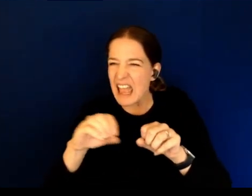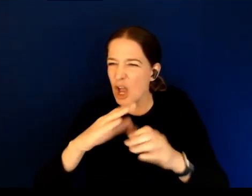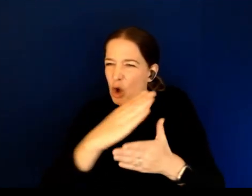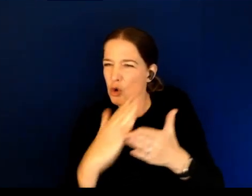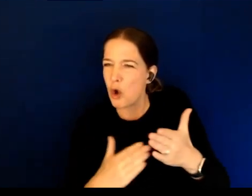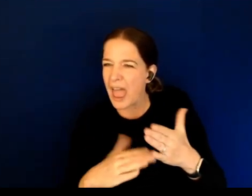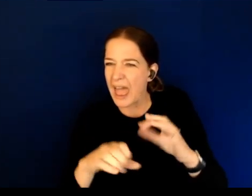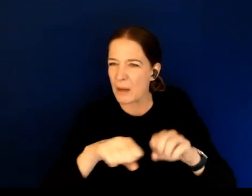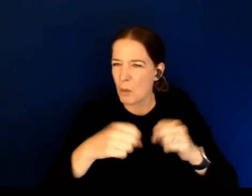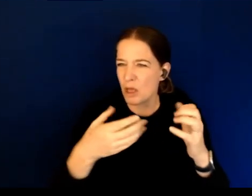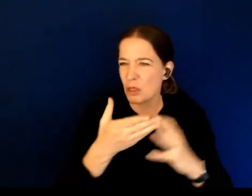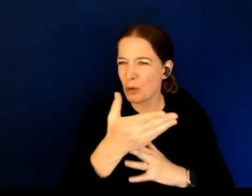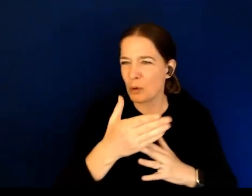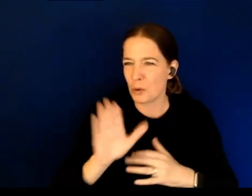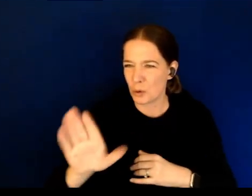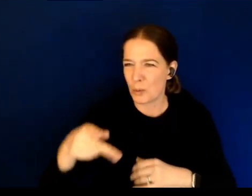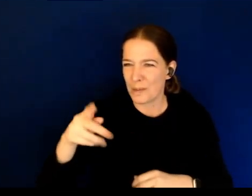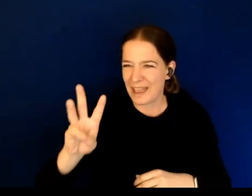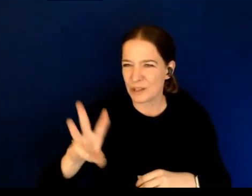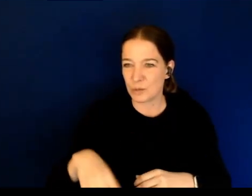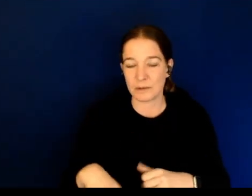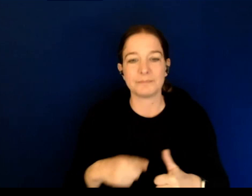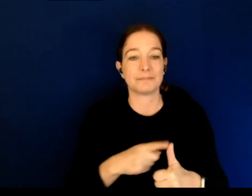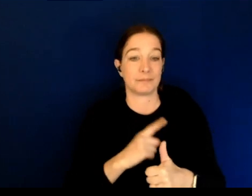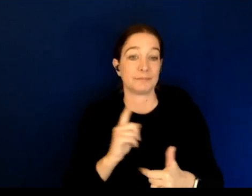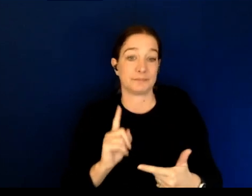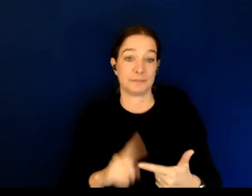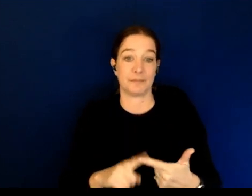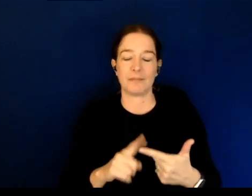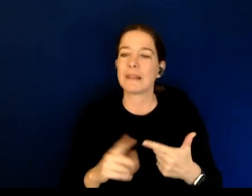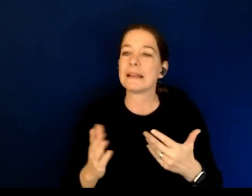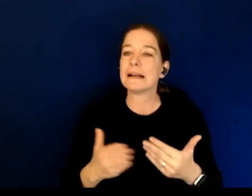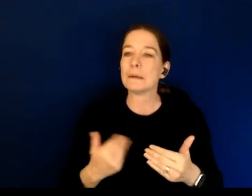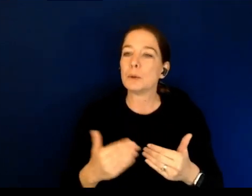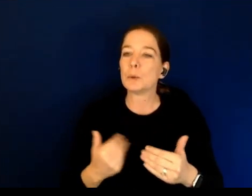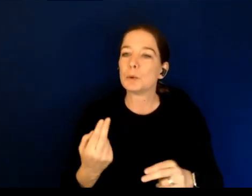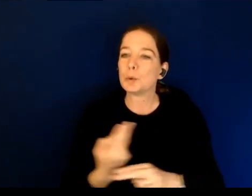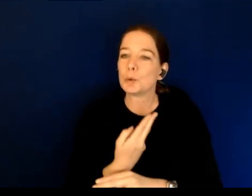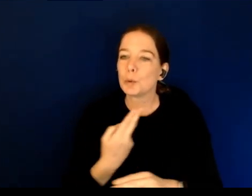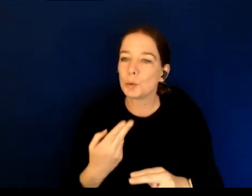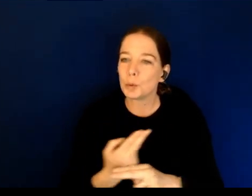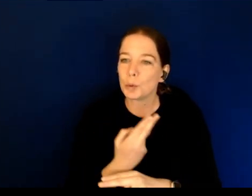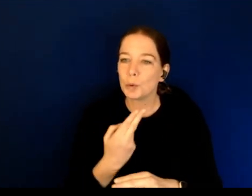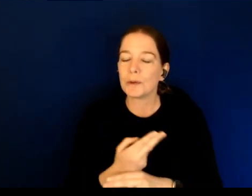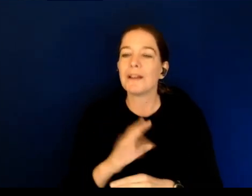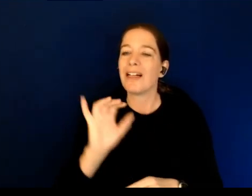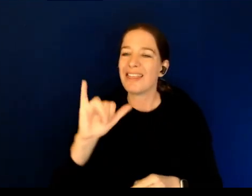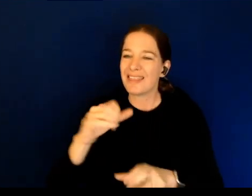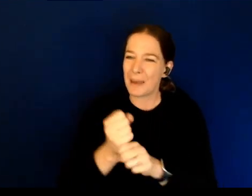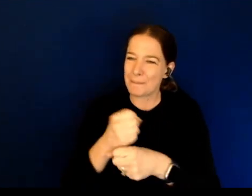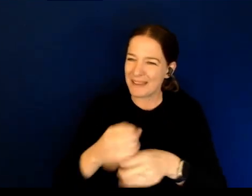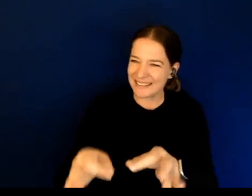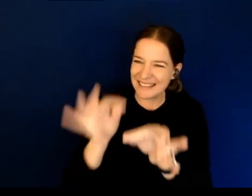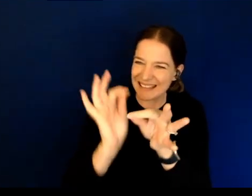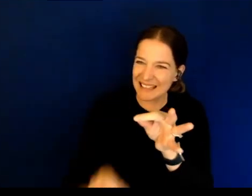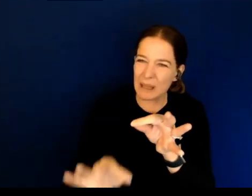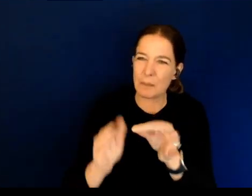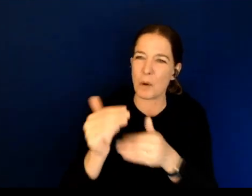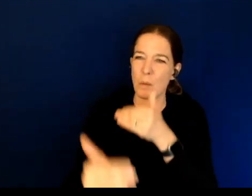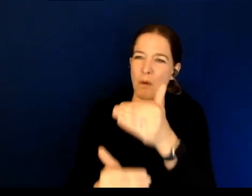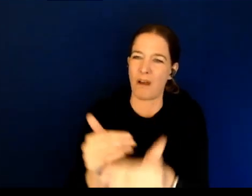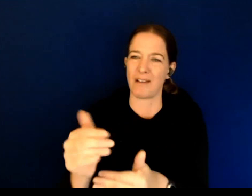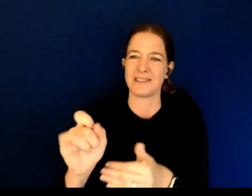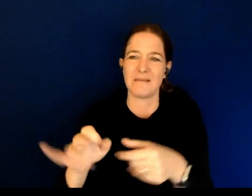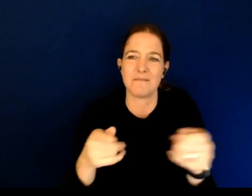Number two, ease of use. They simplify the process of managing multiple passwords.